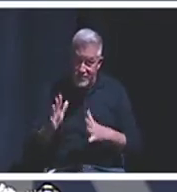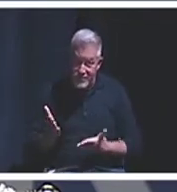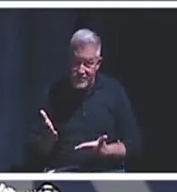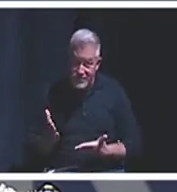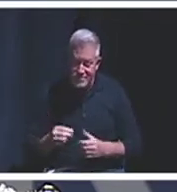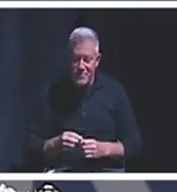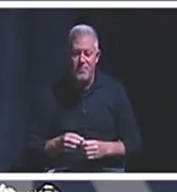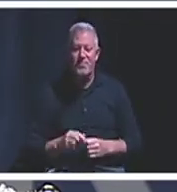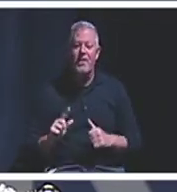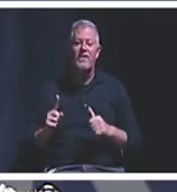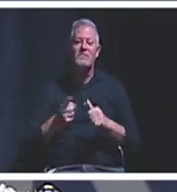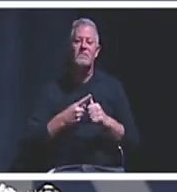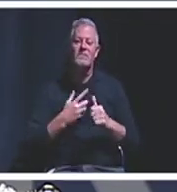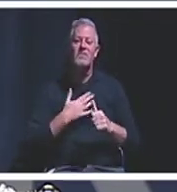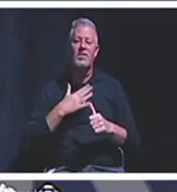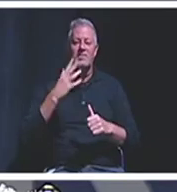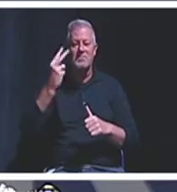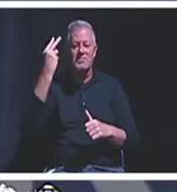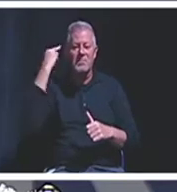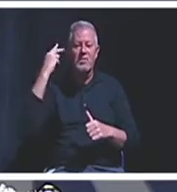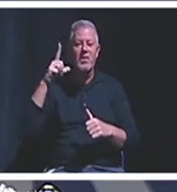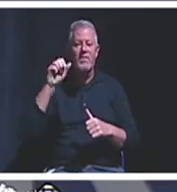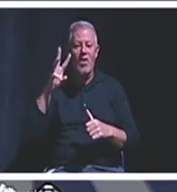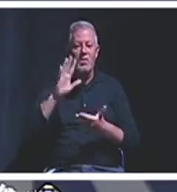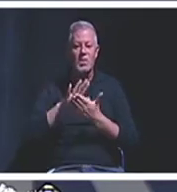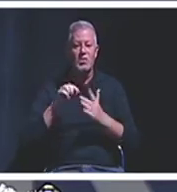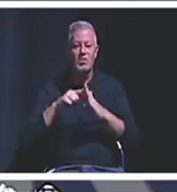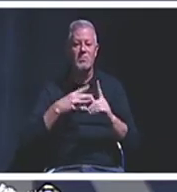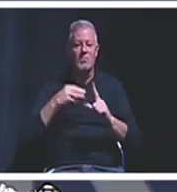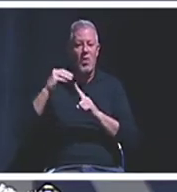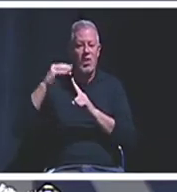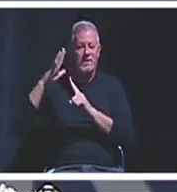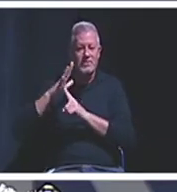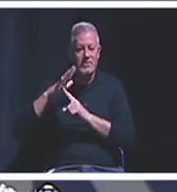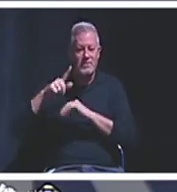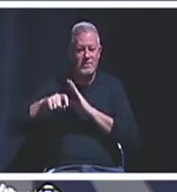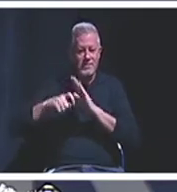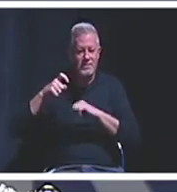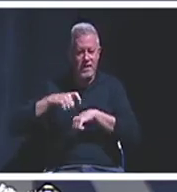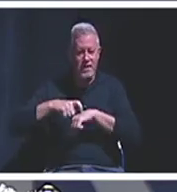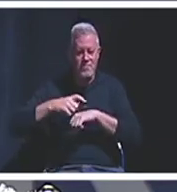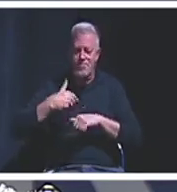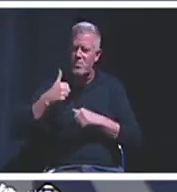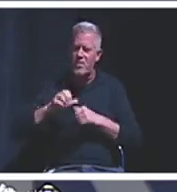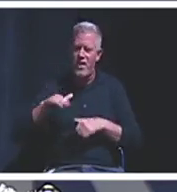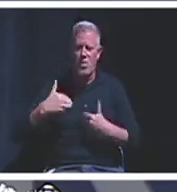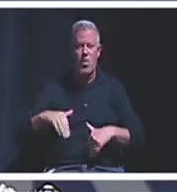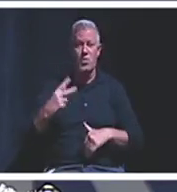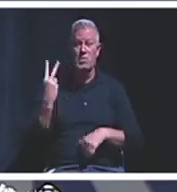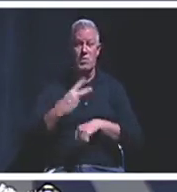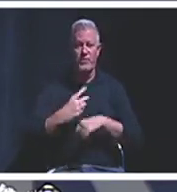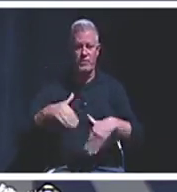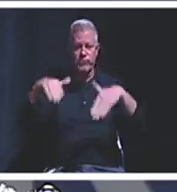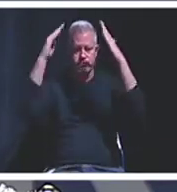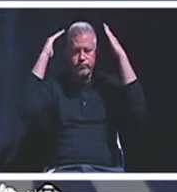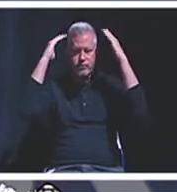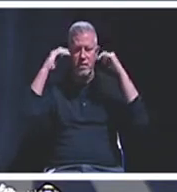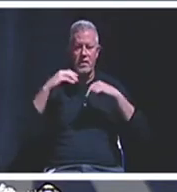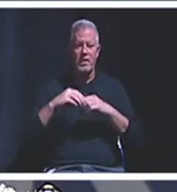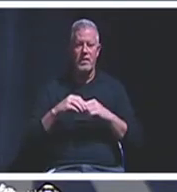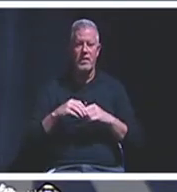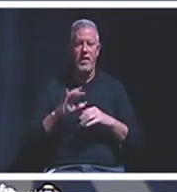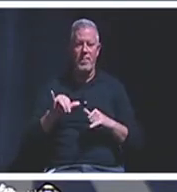My first memory of law school was during orientation. Who could forget? Overwhelming few days. The infamous